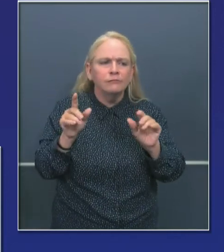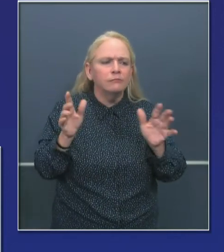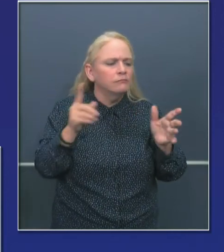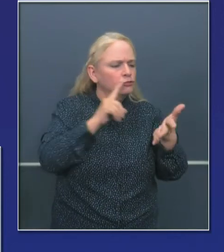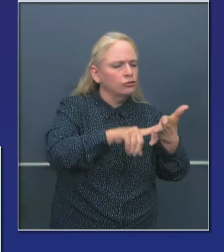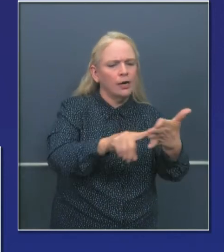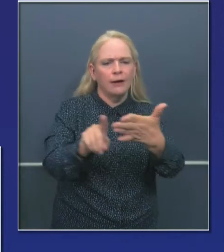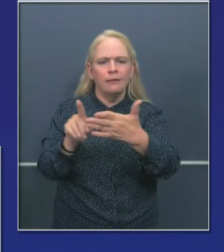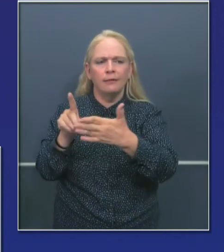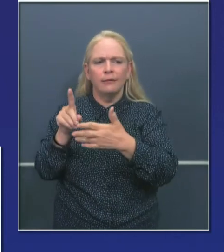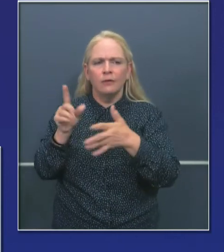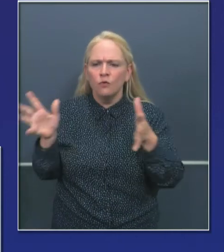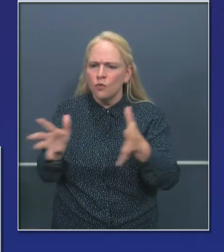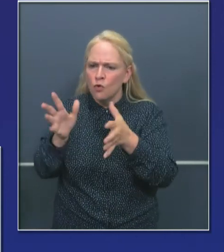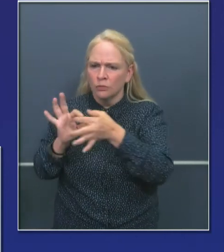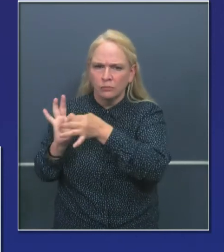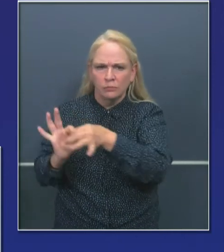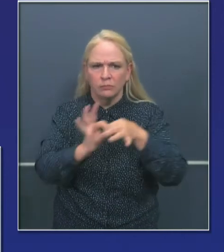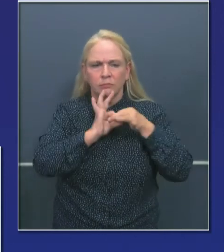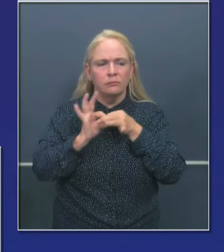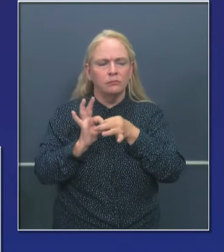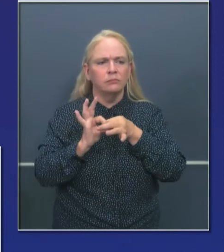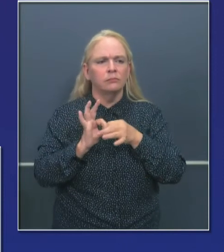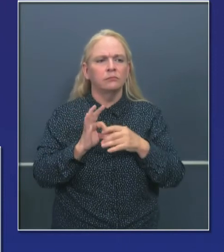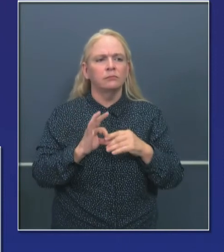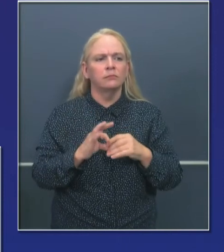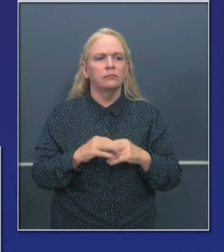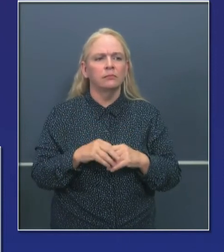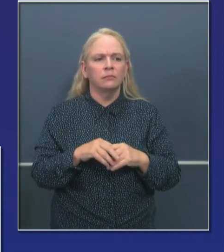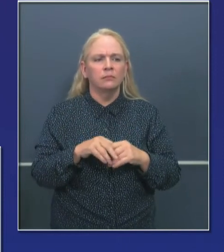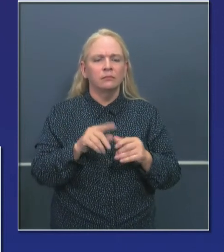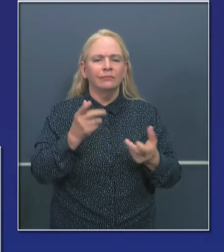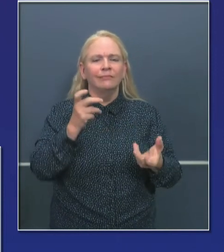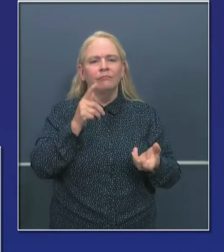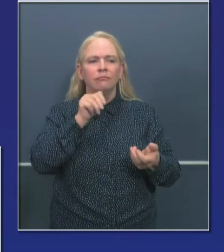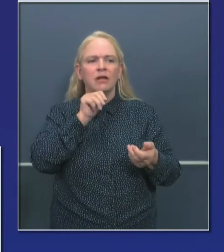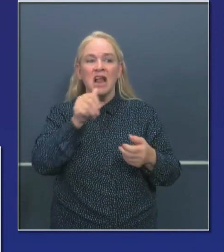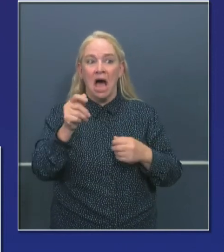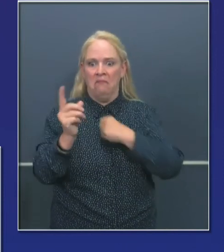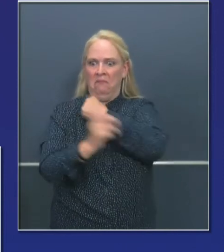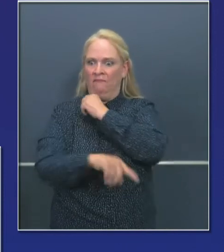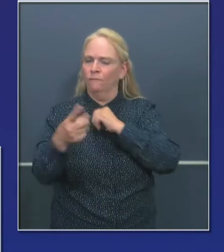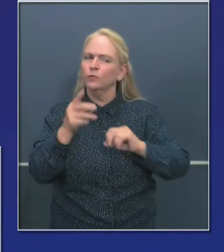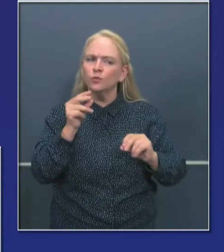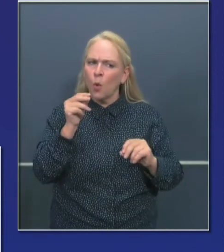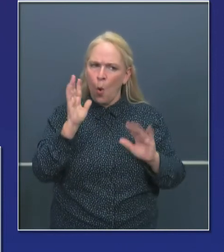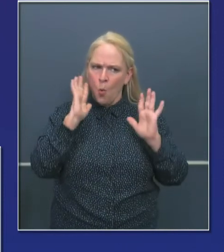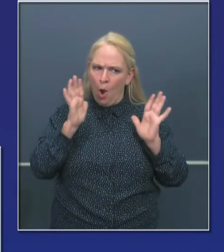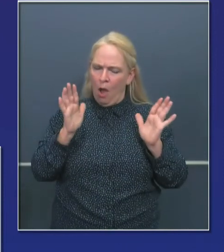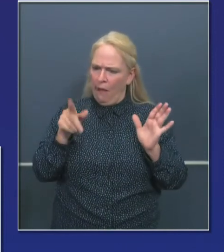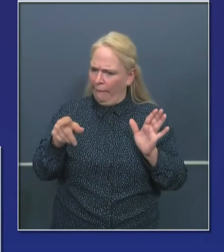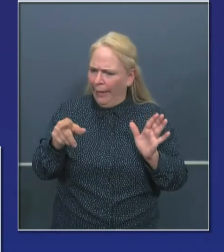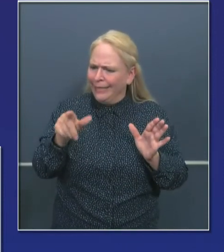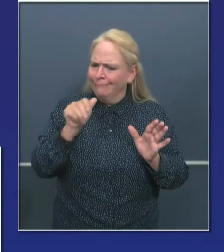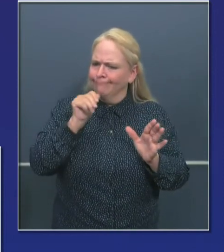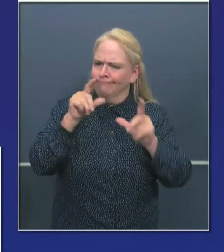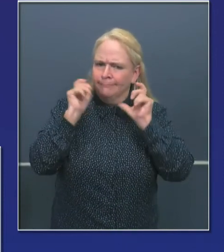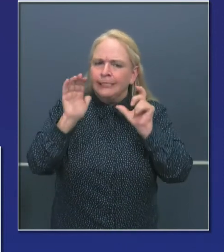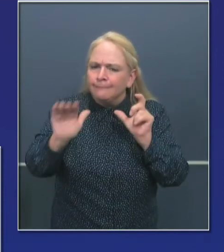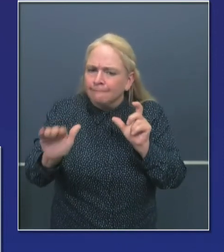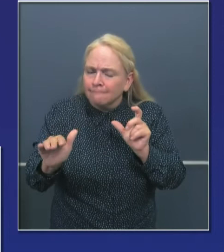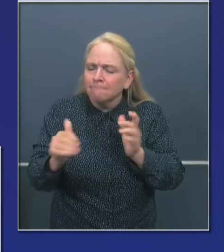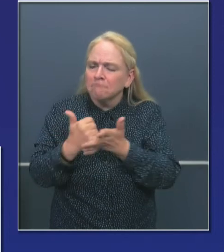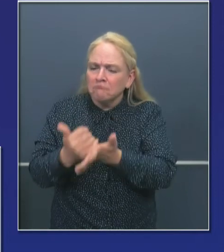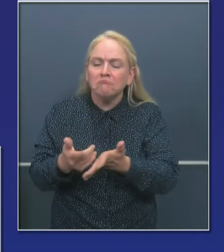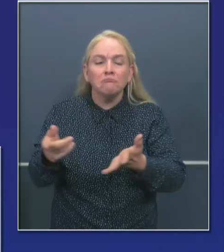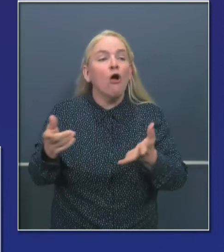cooperation, and not a punitive frame first, but an encouragement frame first to help enforce all of